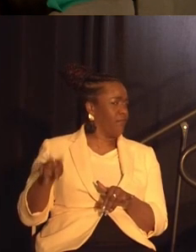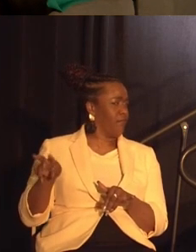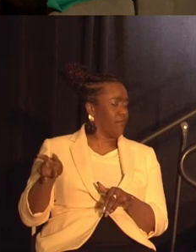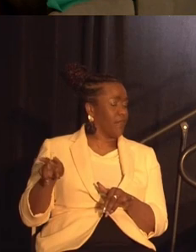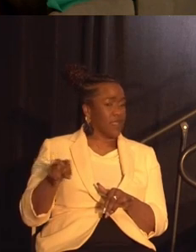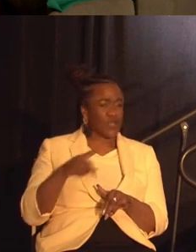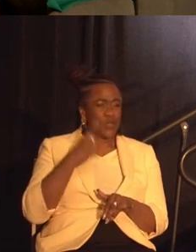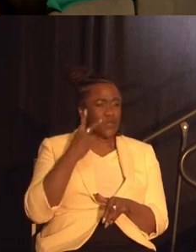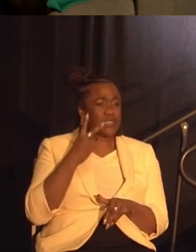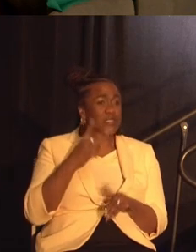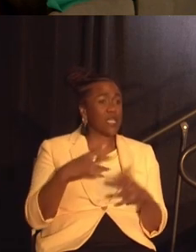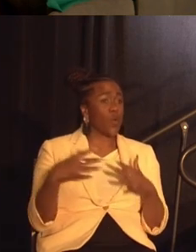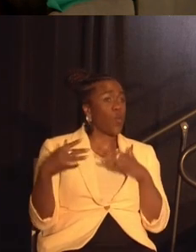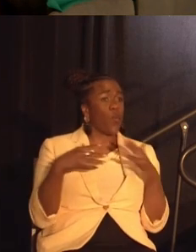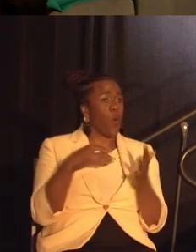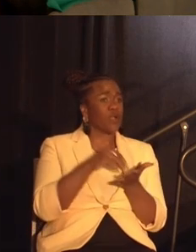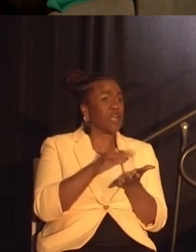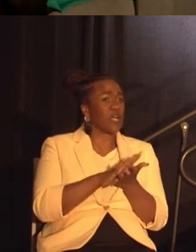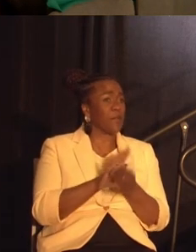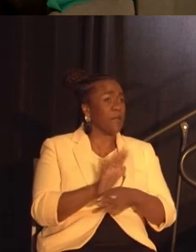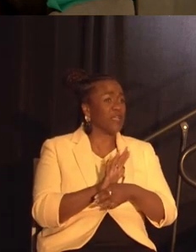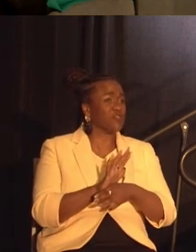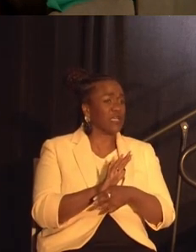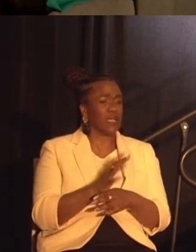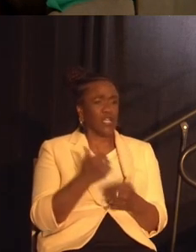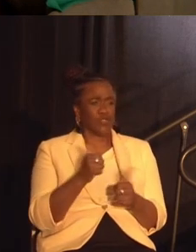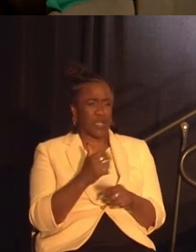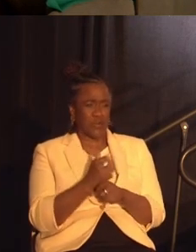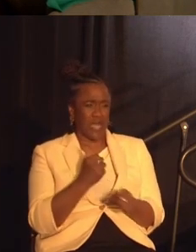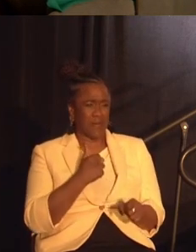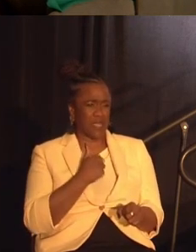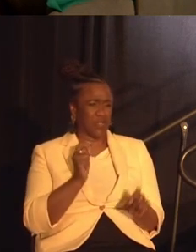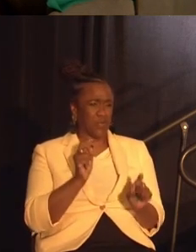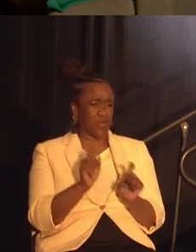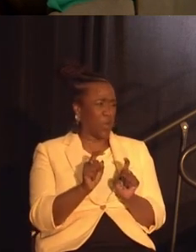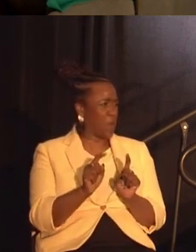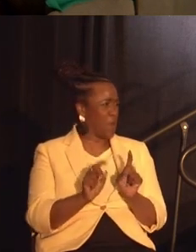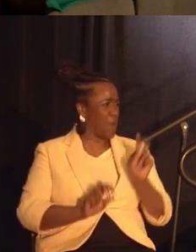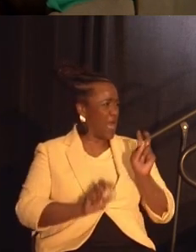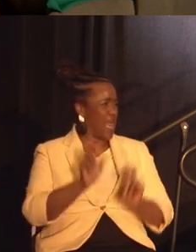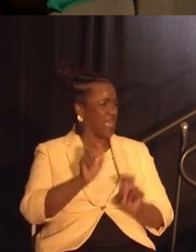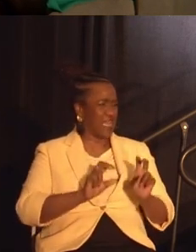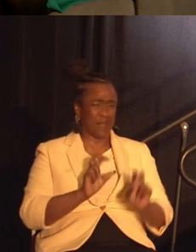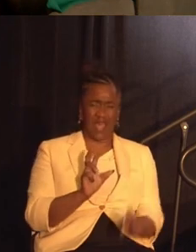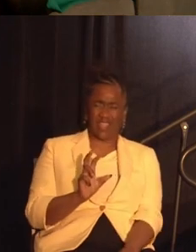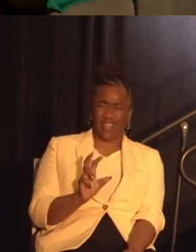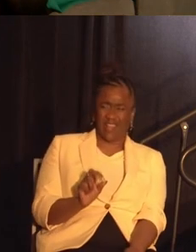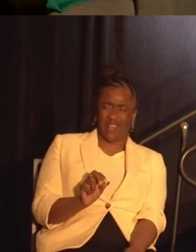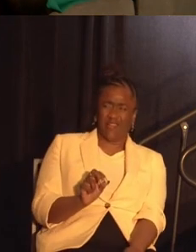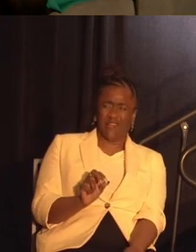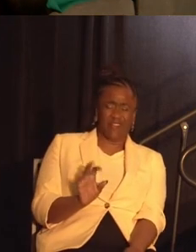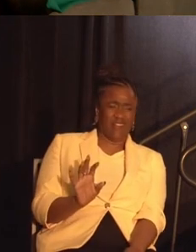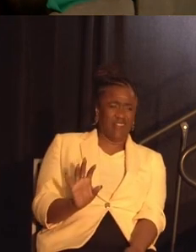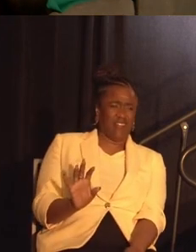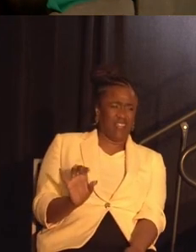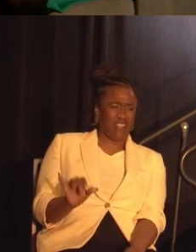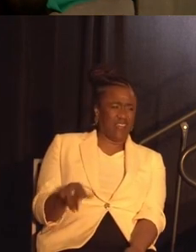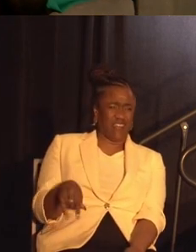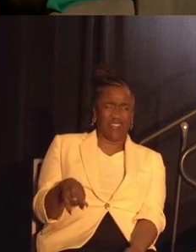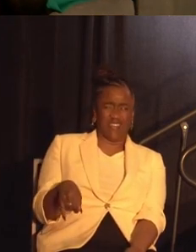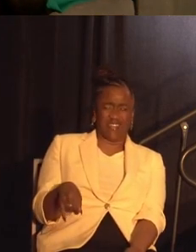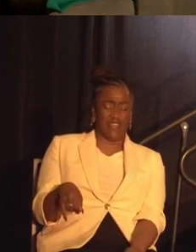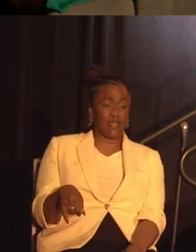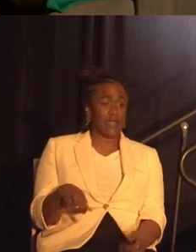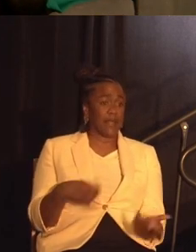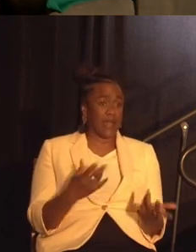war documentary and like trying to get me to go hiking. I don't want to go, okay? Like and